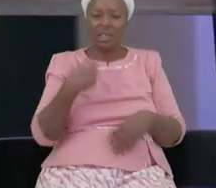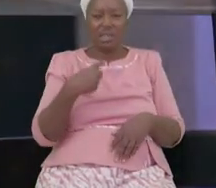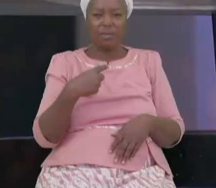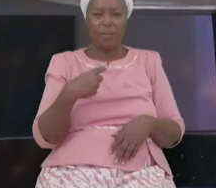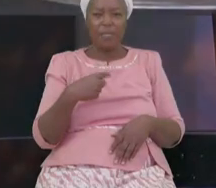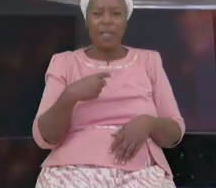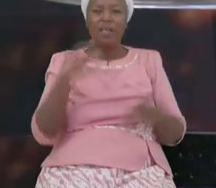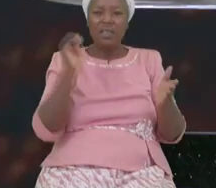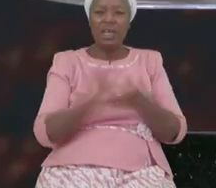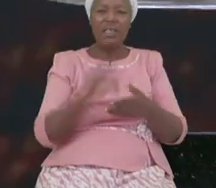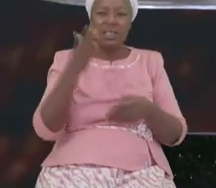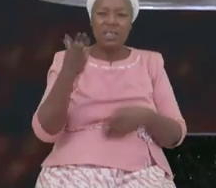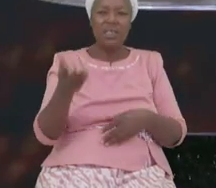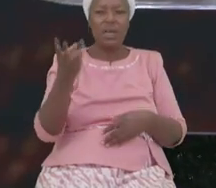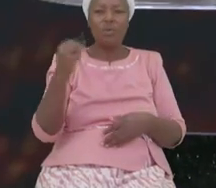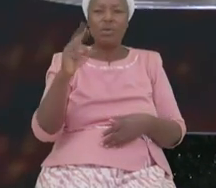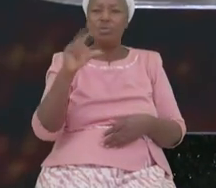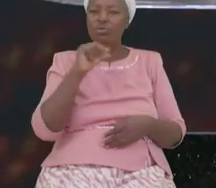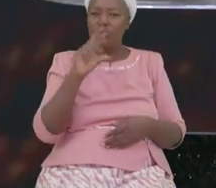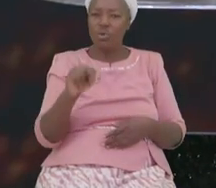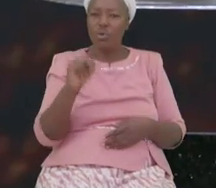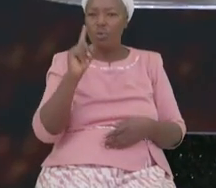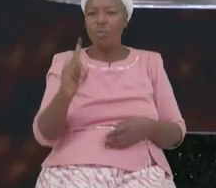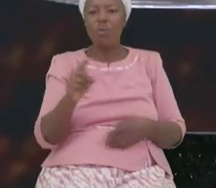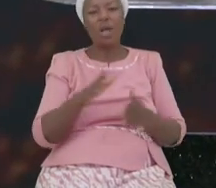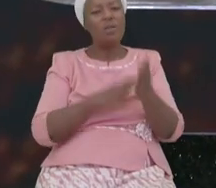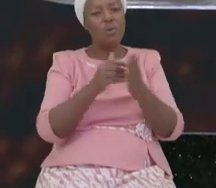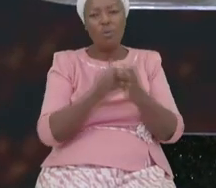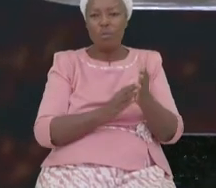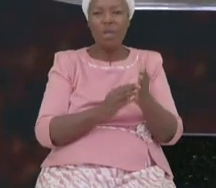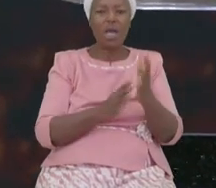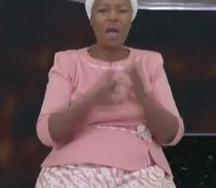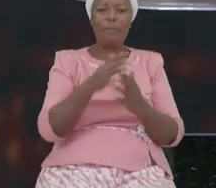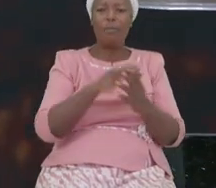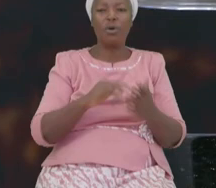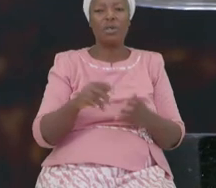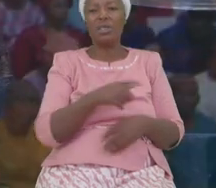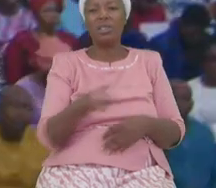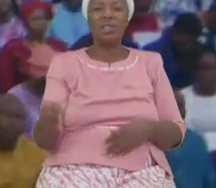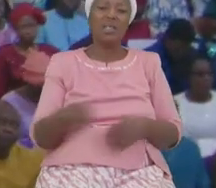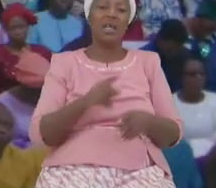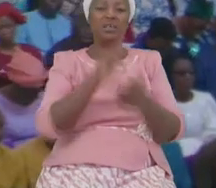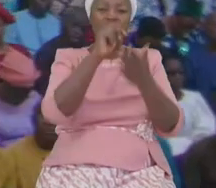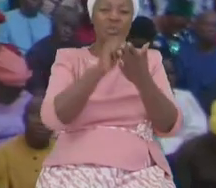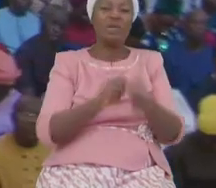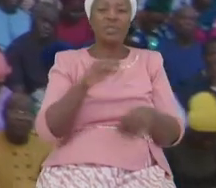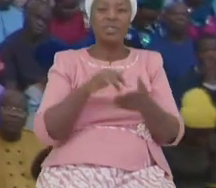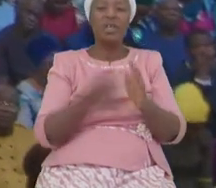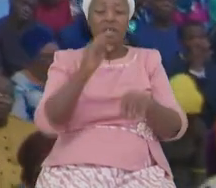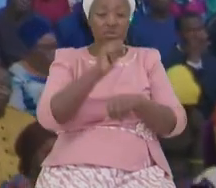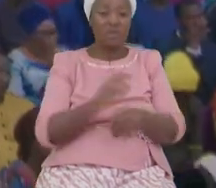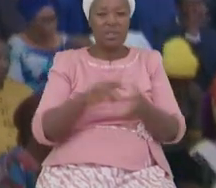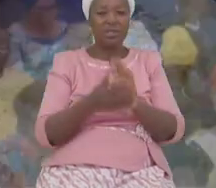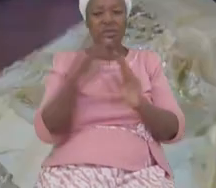there was not one feeble person among their tribes, it will